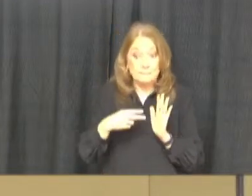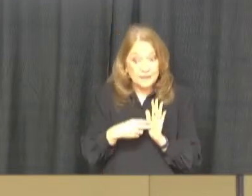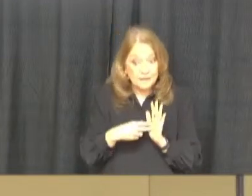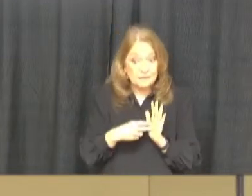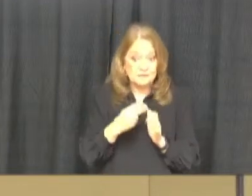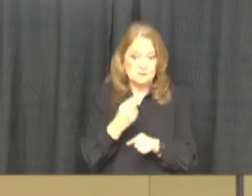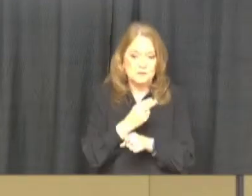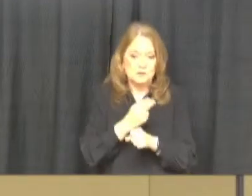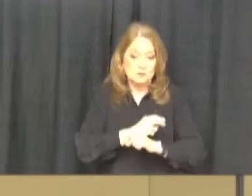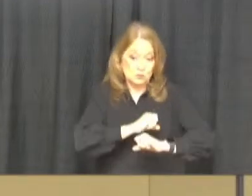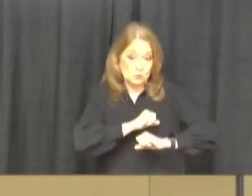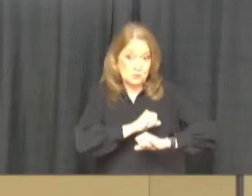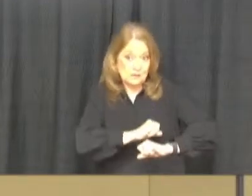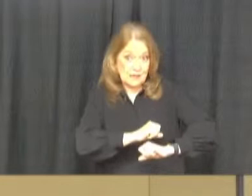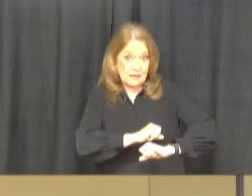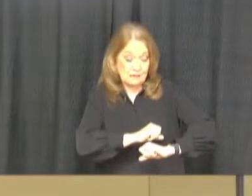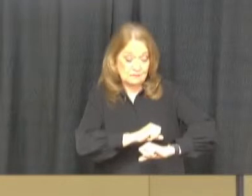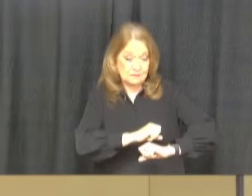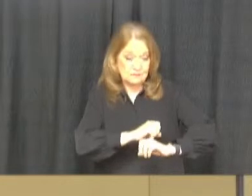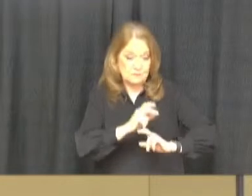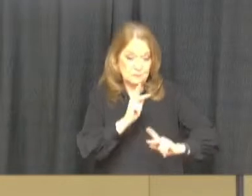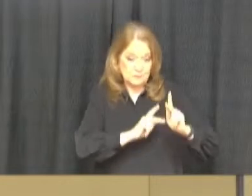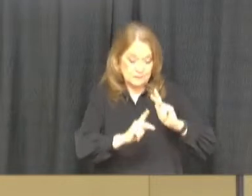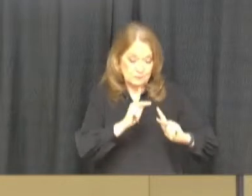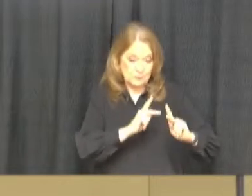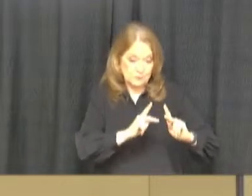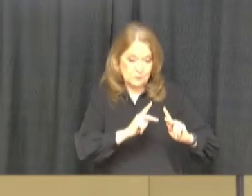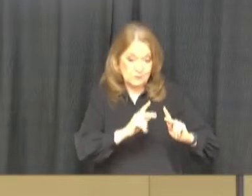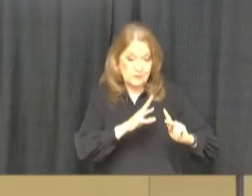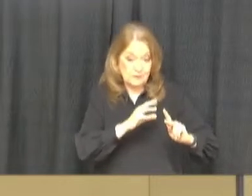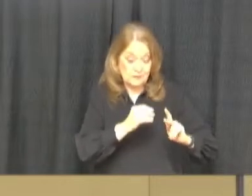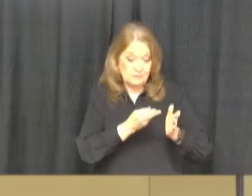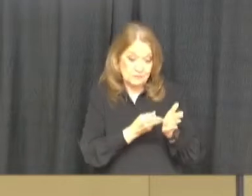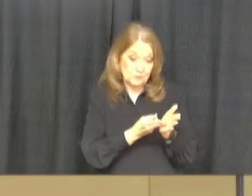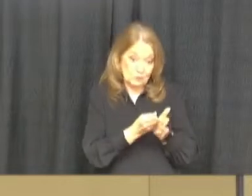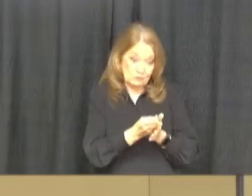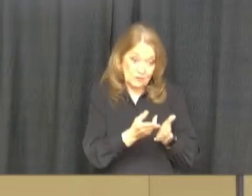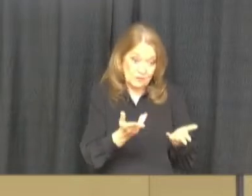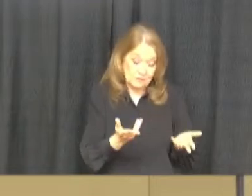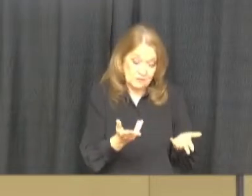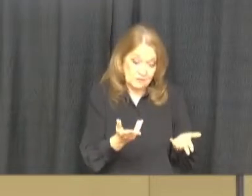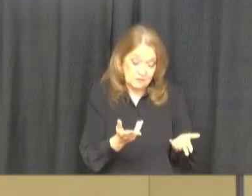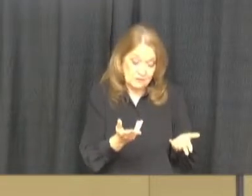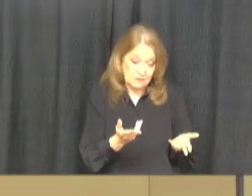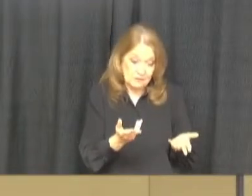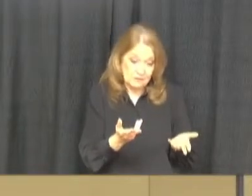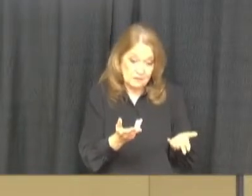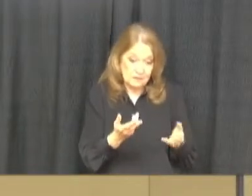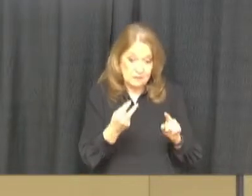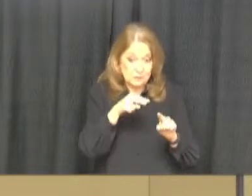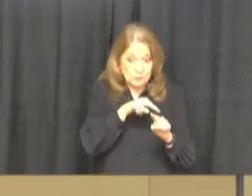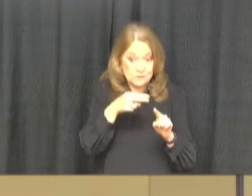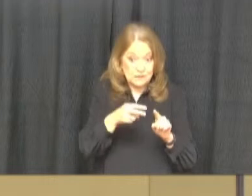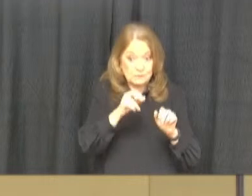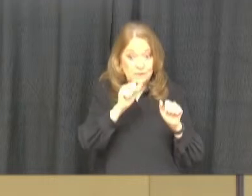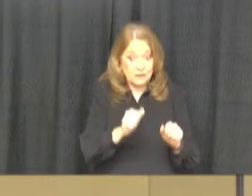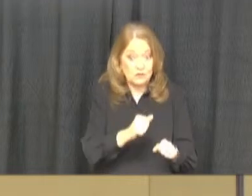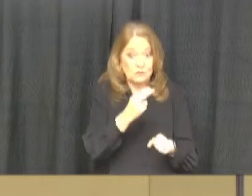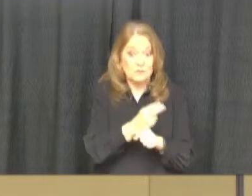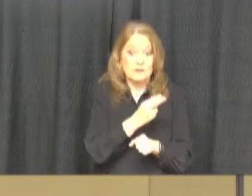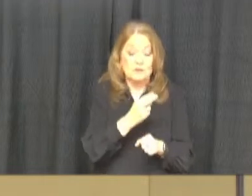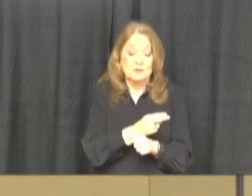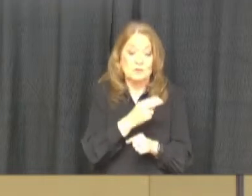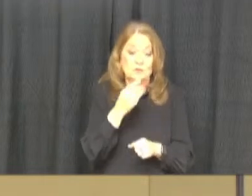be used to protect, and they're quite frankly, I mean, they're or the perception that they could be used